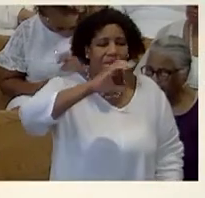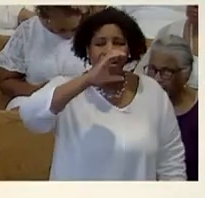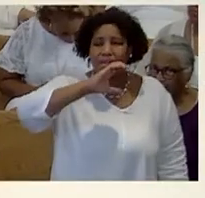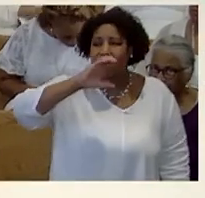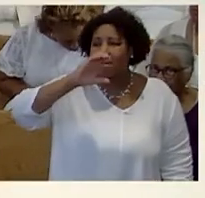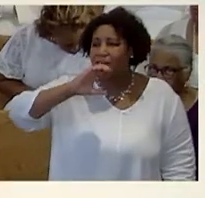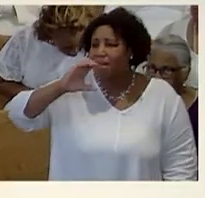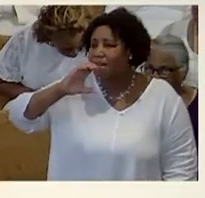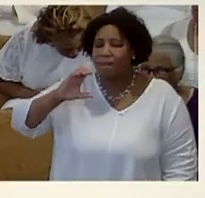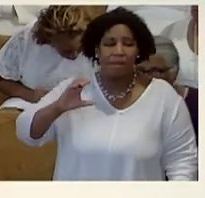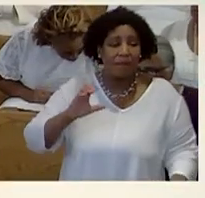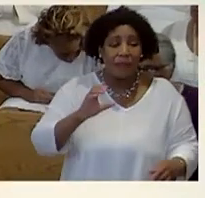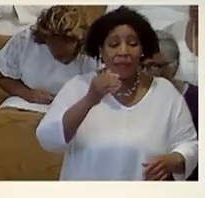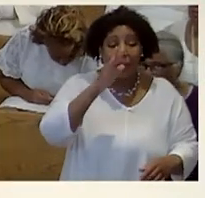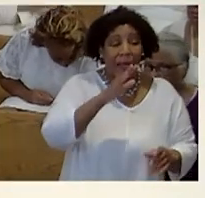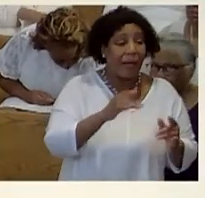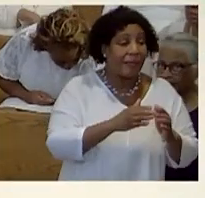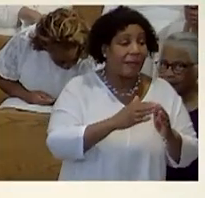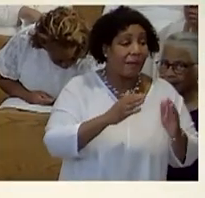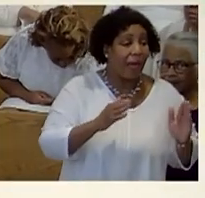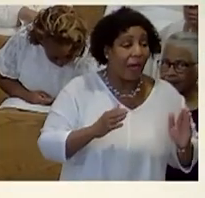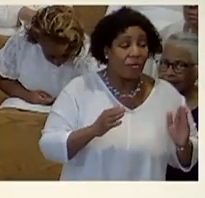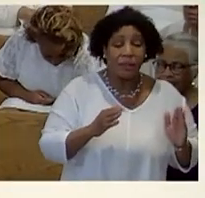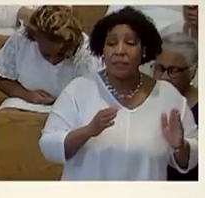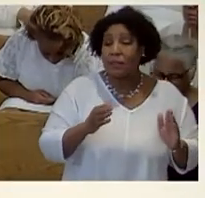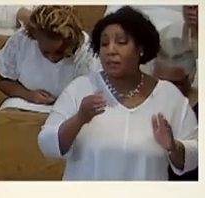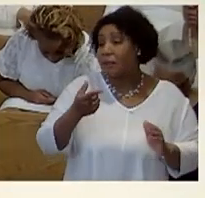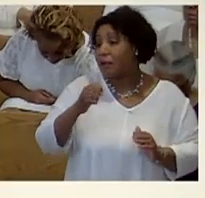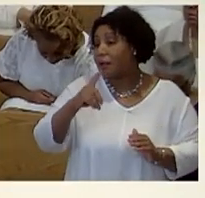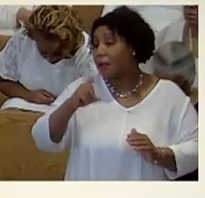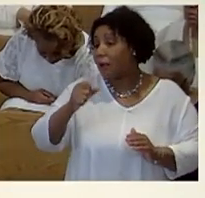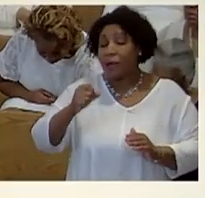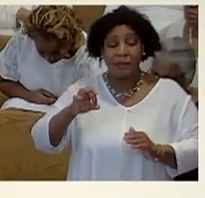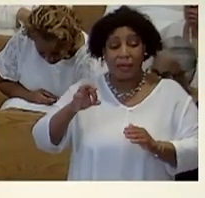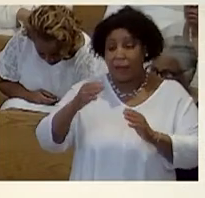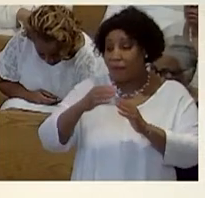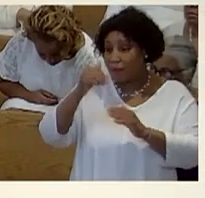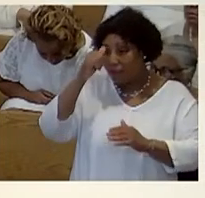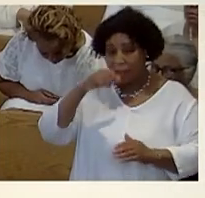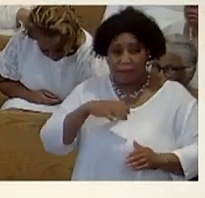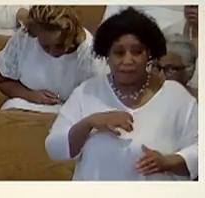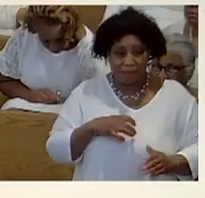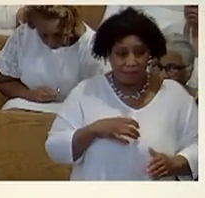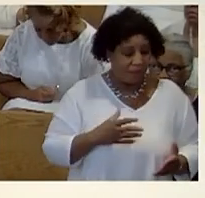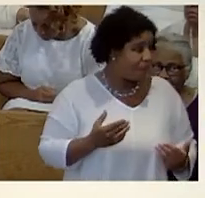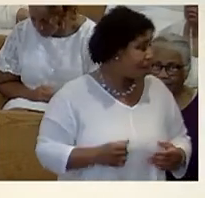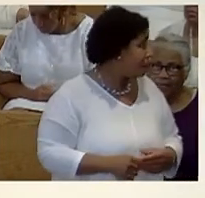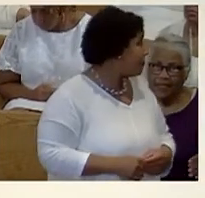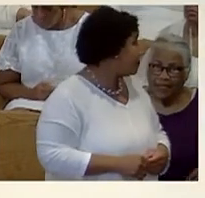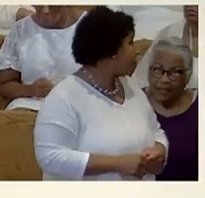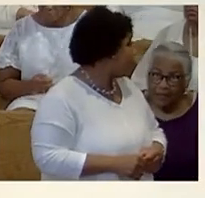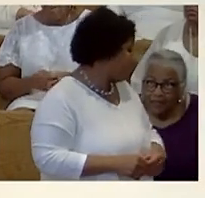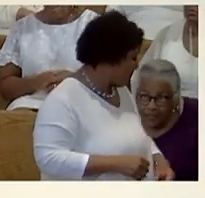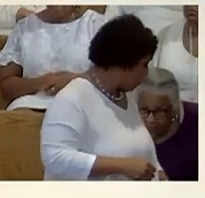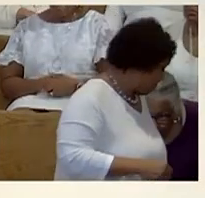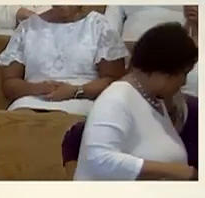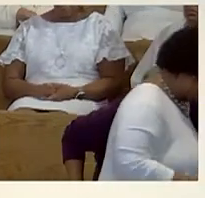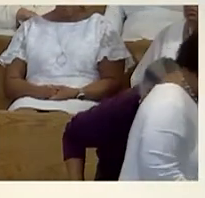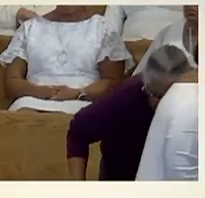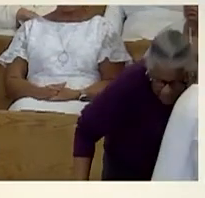of houses, gods of land, gods of everything. But I want to tell you, come on, musicians, y'all playing.